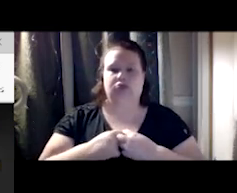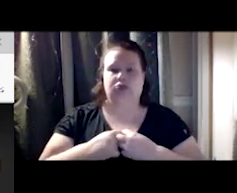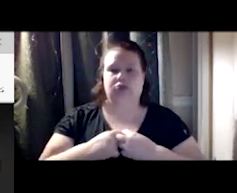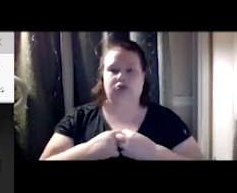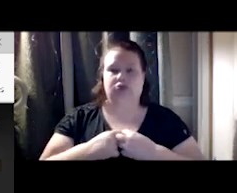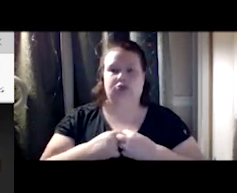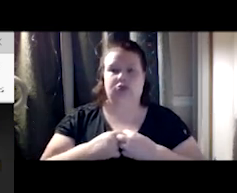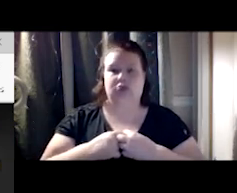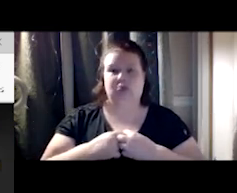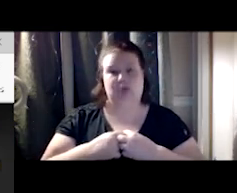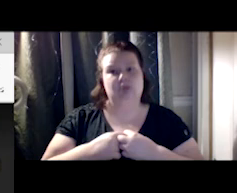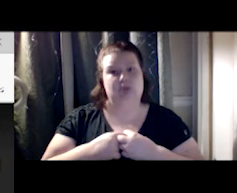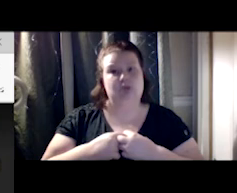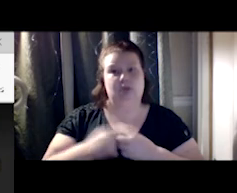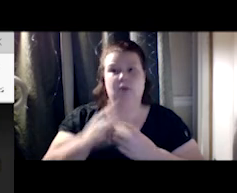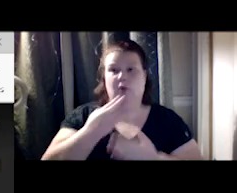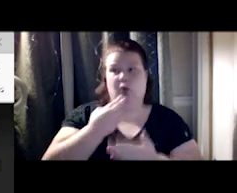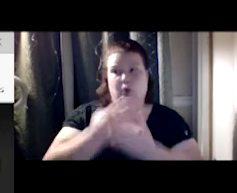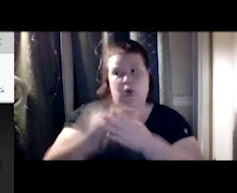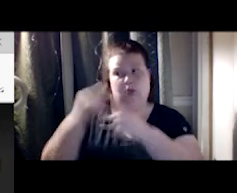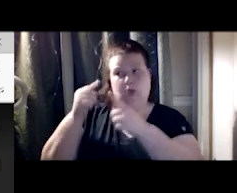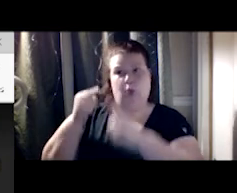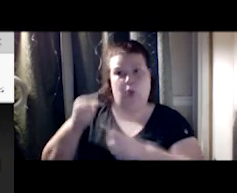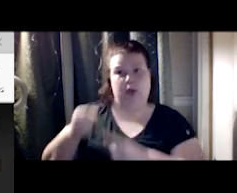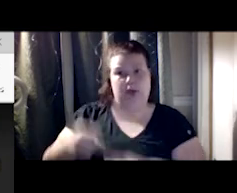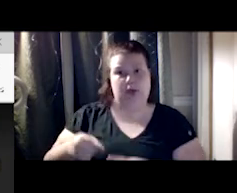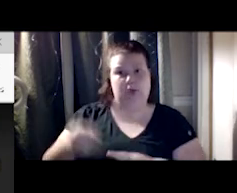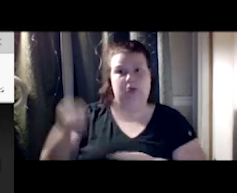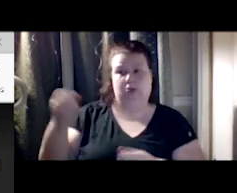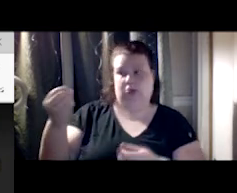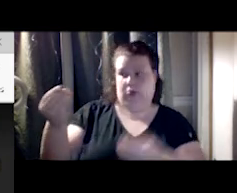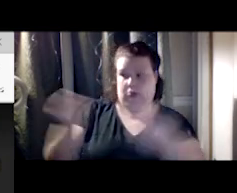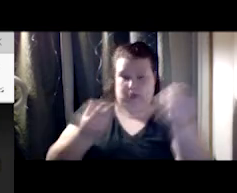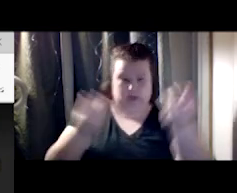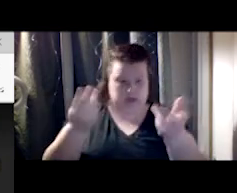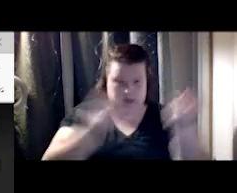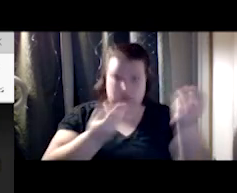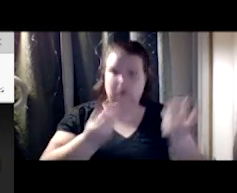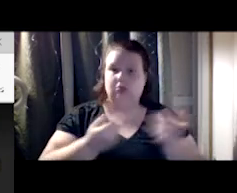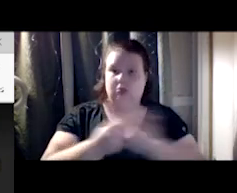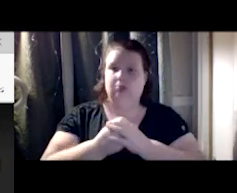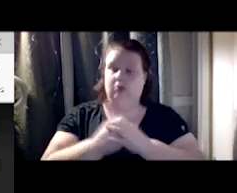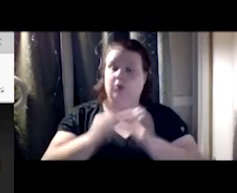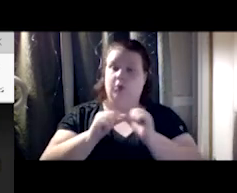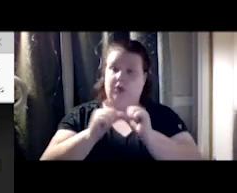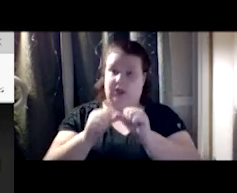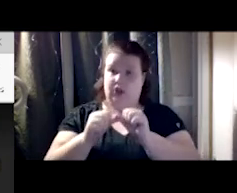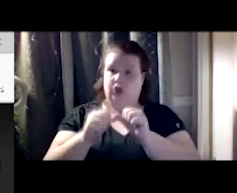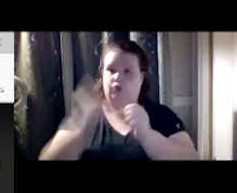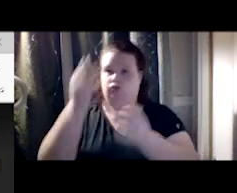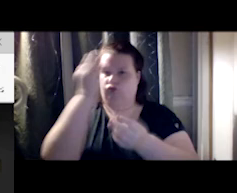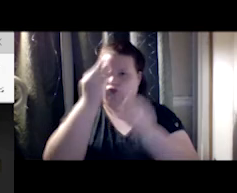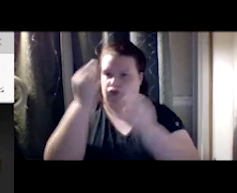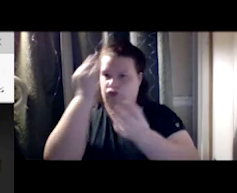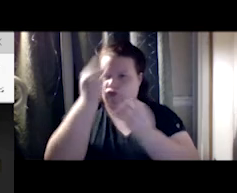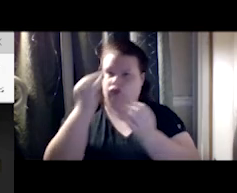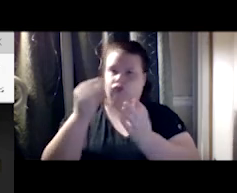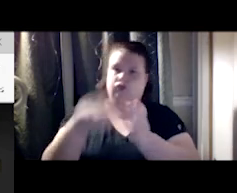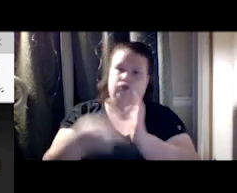those are definitely very valid and good points that you guys are bringing up that we will continue to review as a team. So,